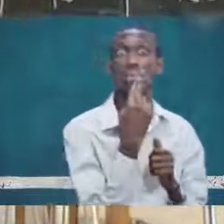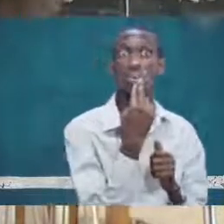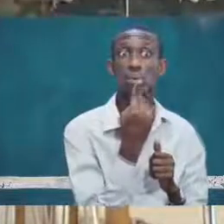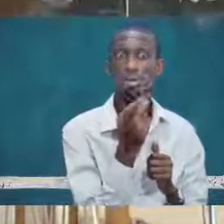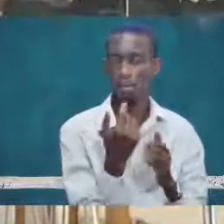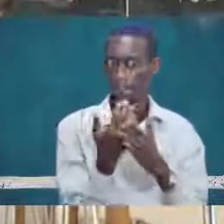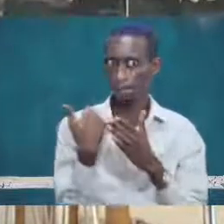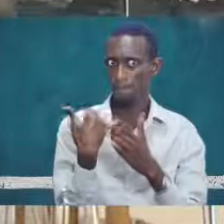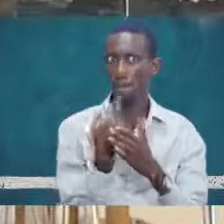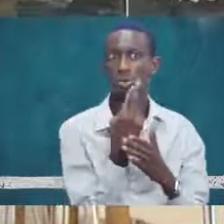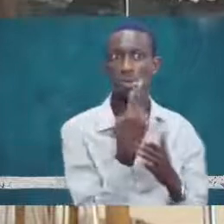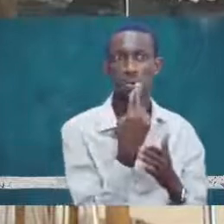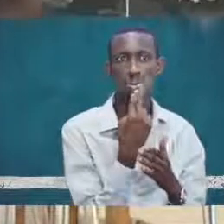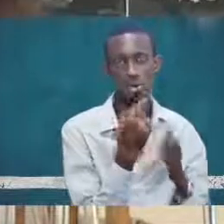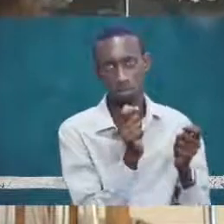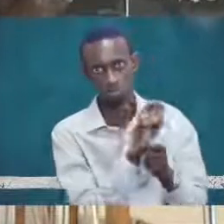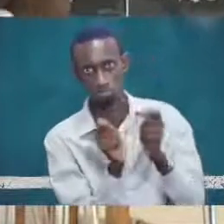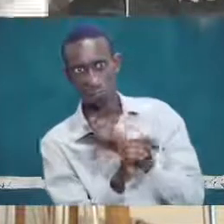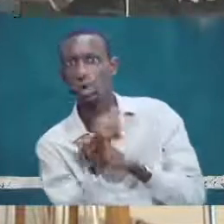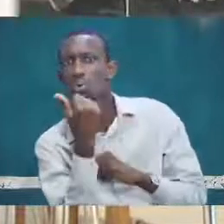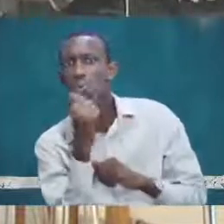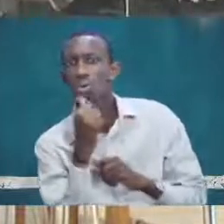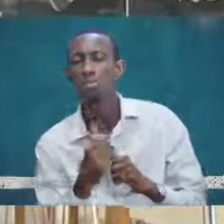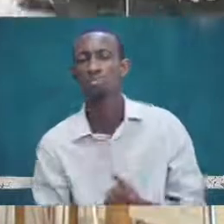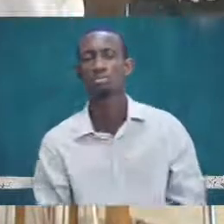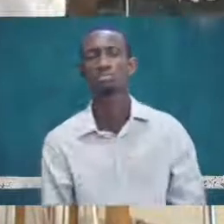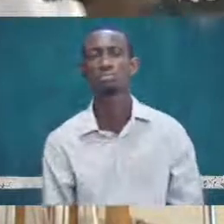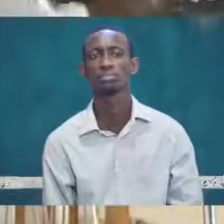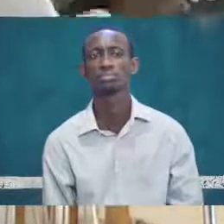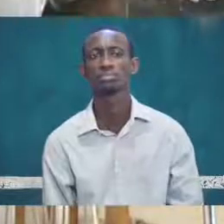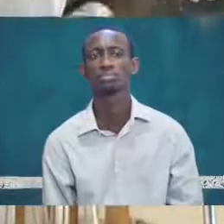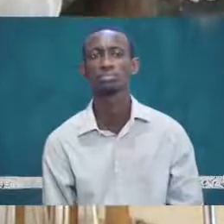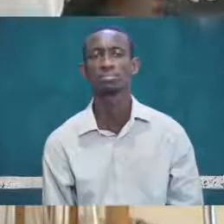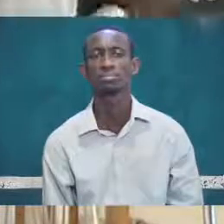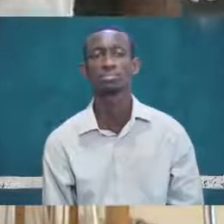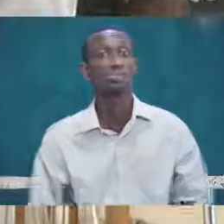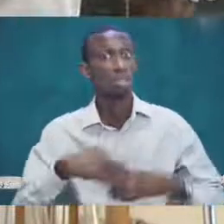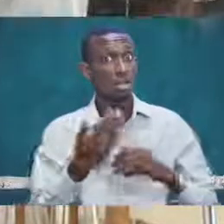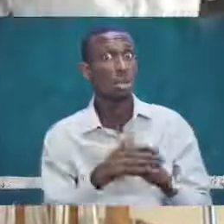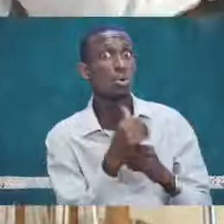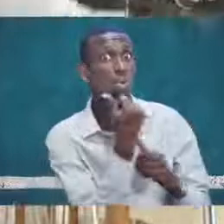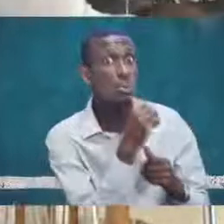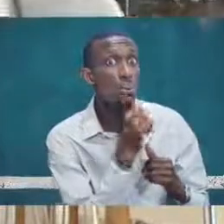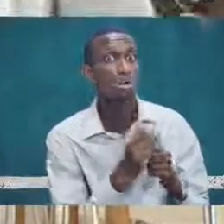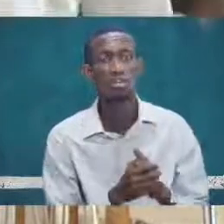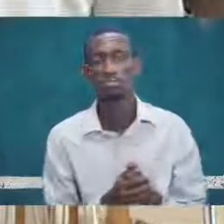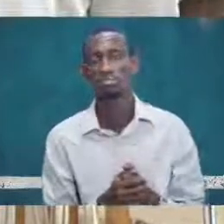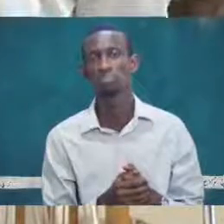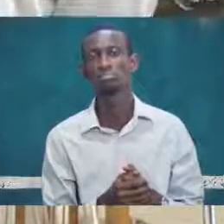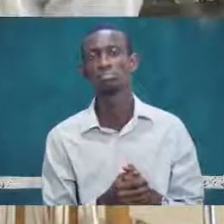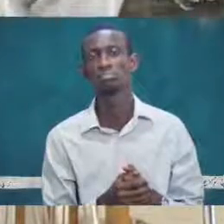this was red to blue, sorry. Red to blue, and then blue